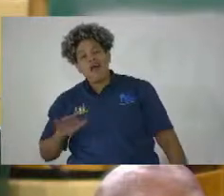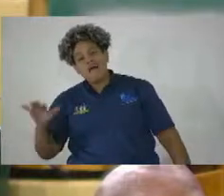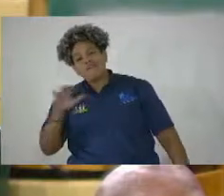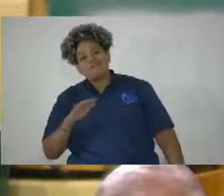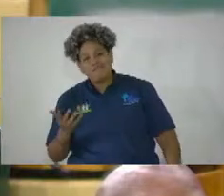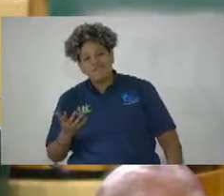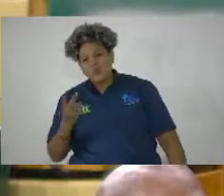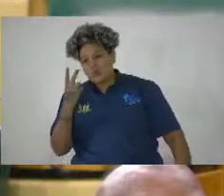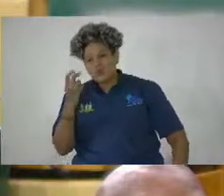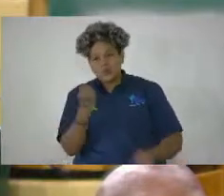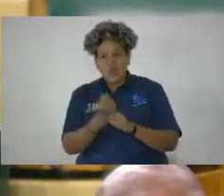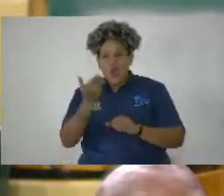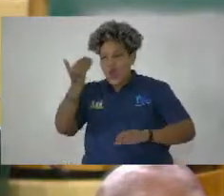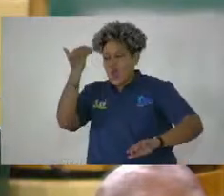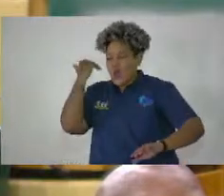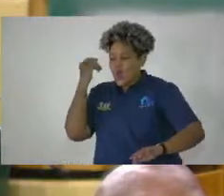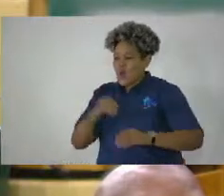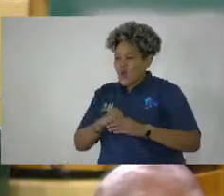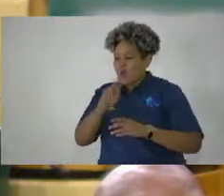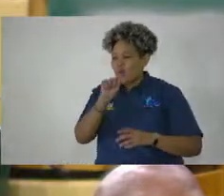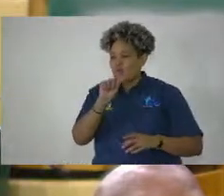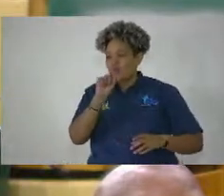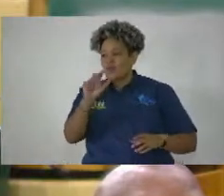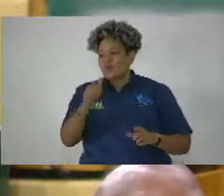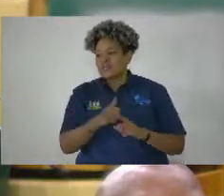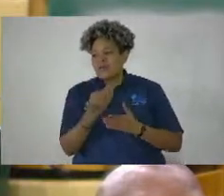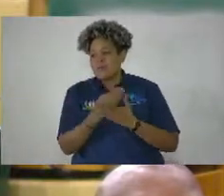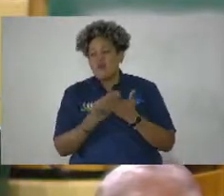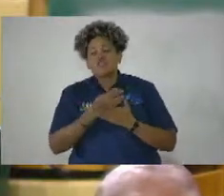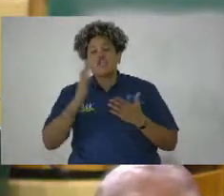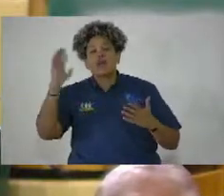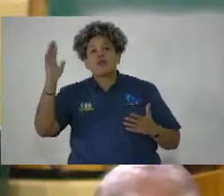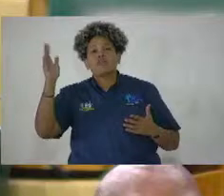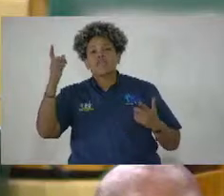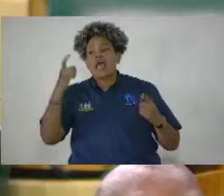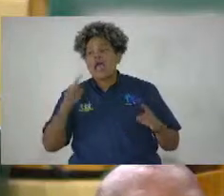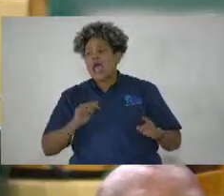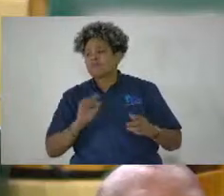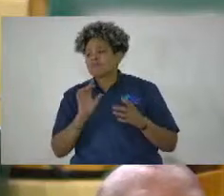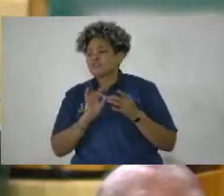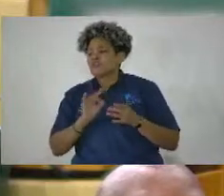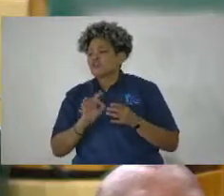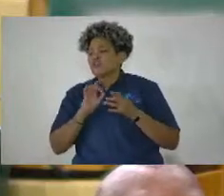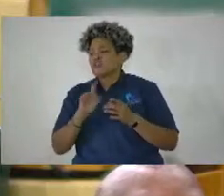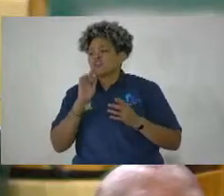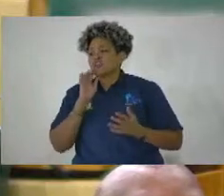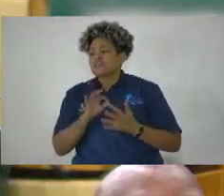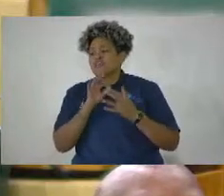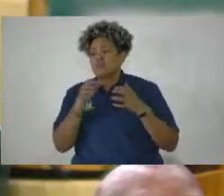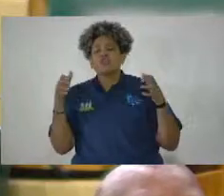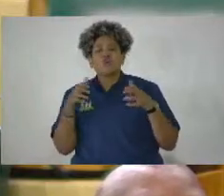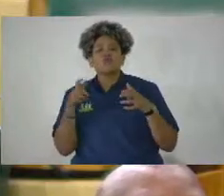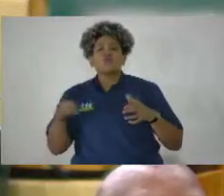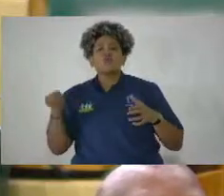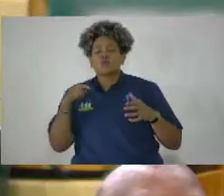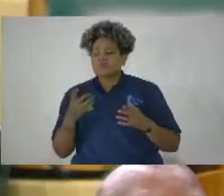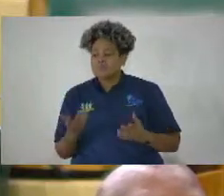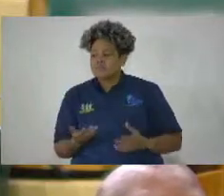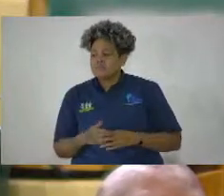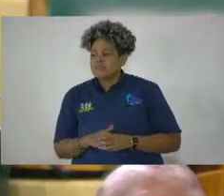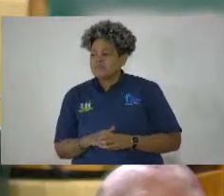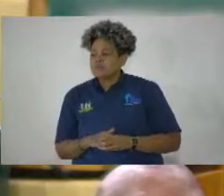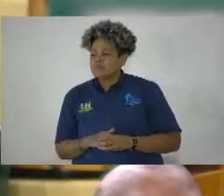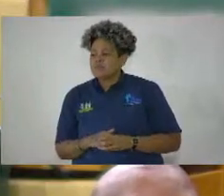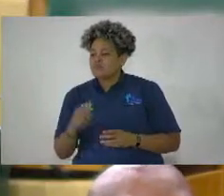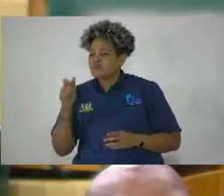Now, 2 years ago, in 2023 budget presentation, I spoke about a special group, Mr. Speaker,